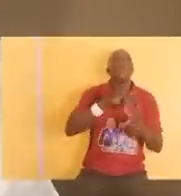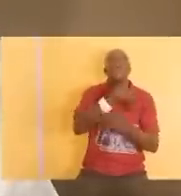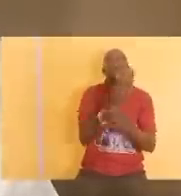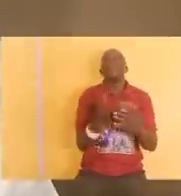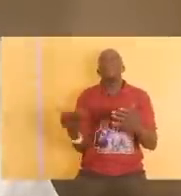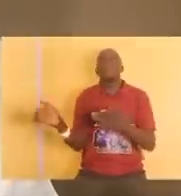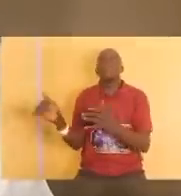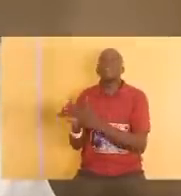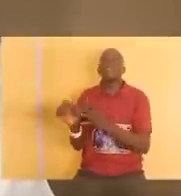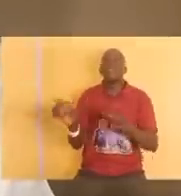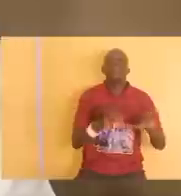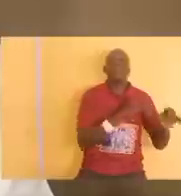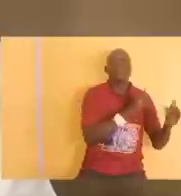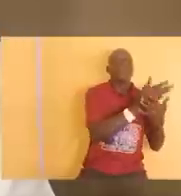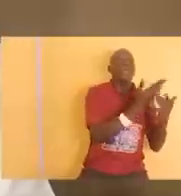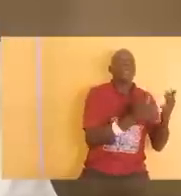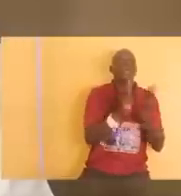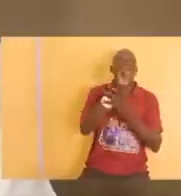What did you call me?